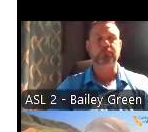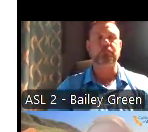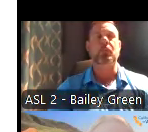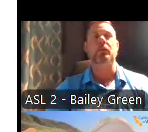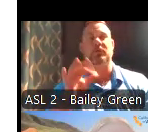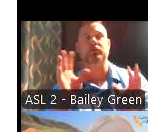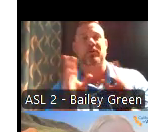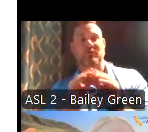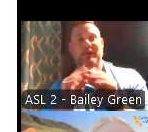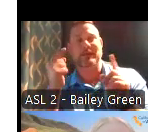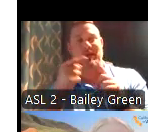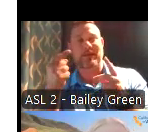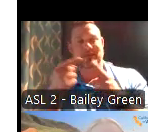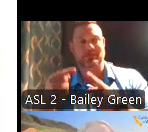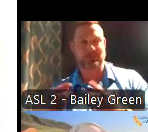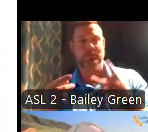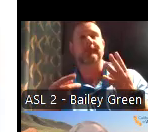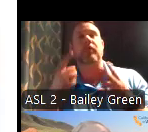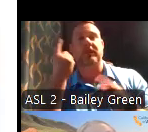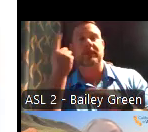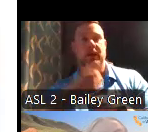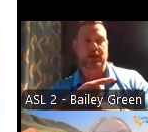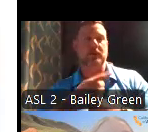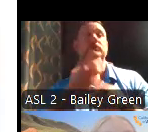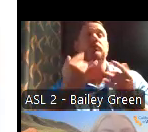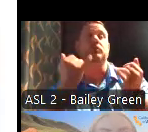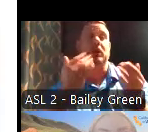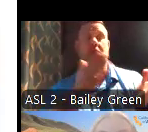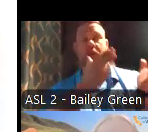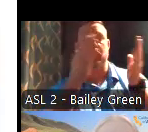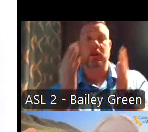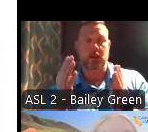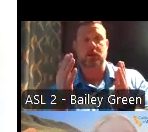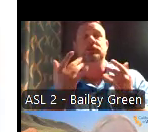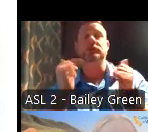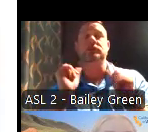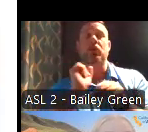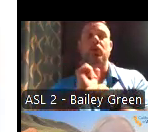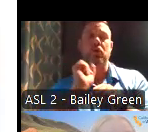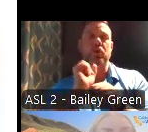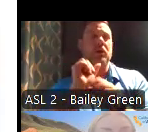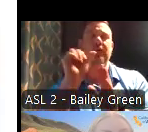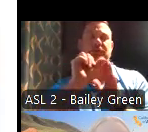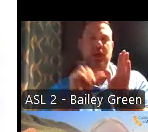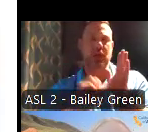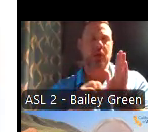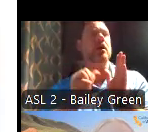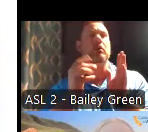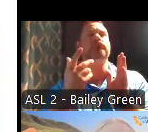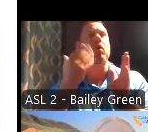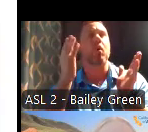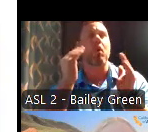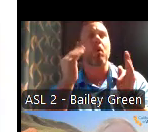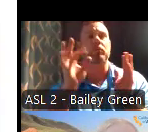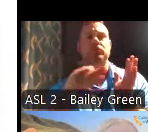the day. So going on to the next slide. We are still working on the agenda, and we're hoping to have that